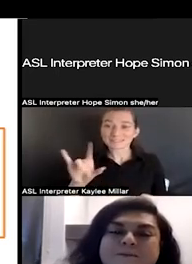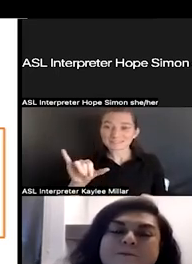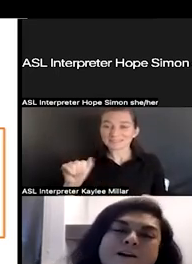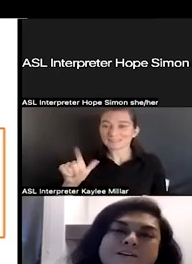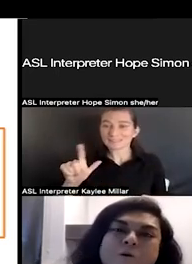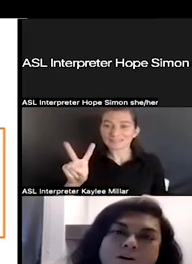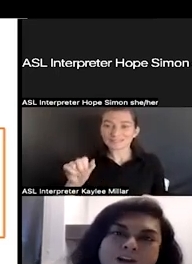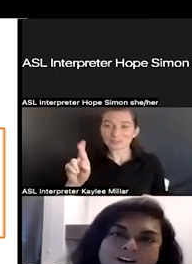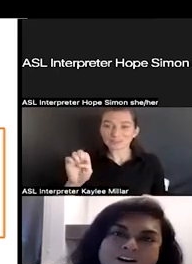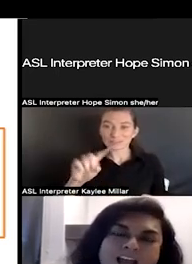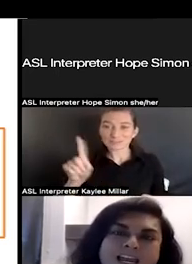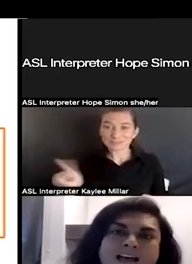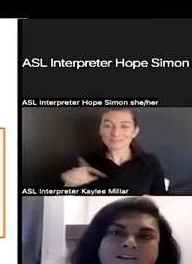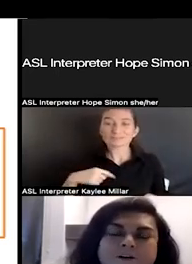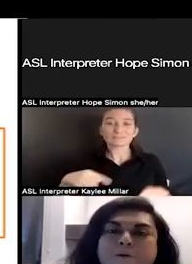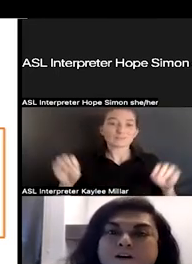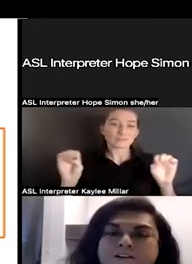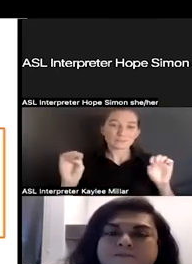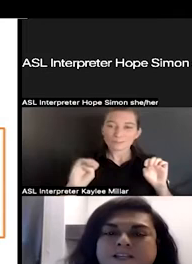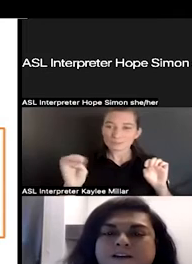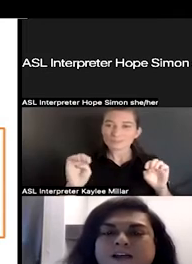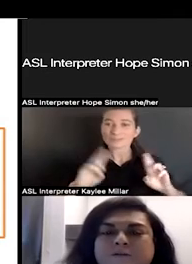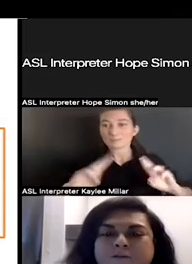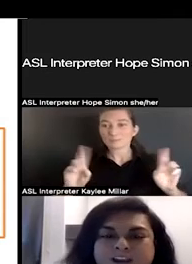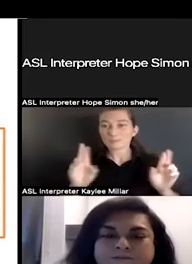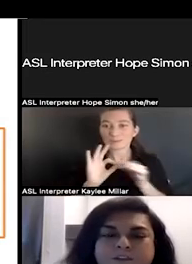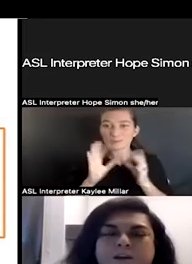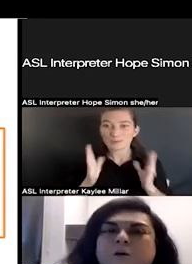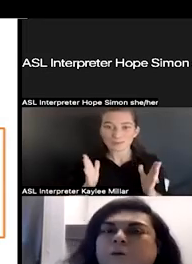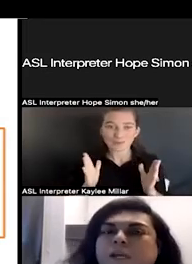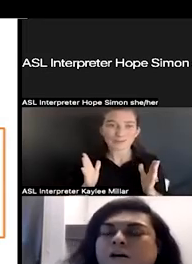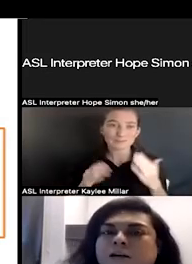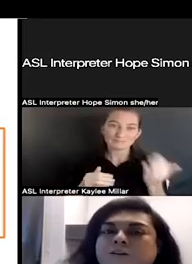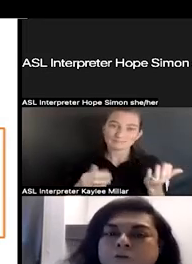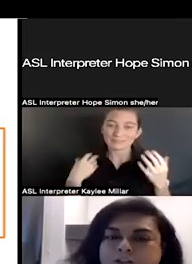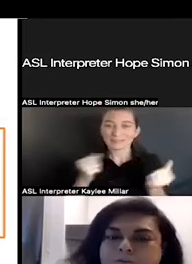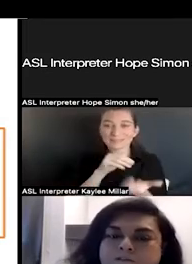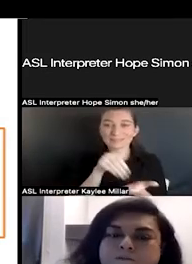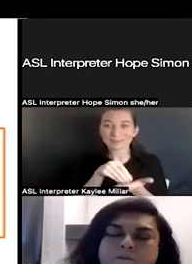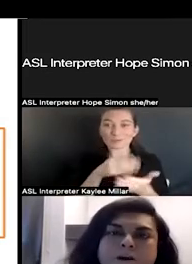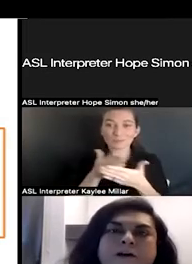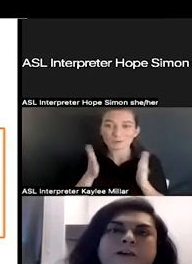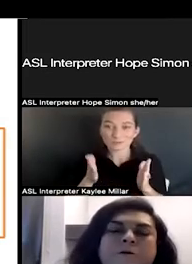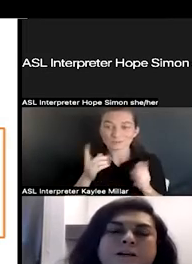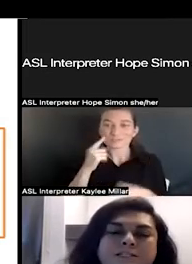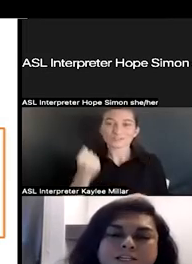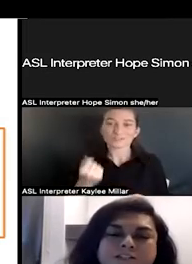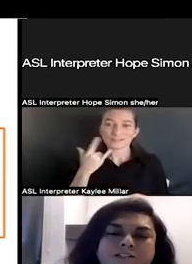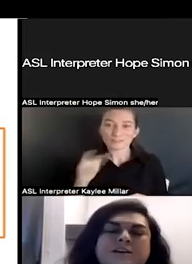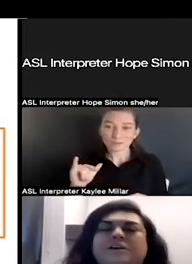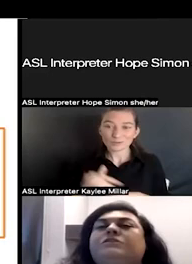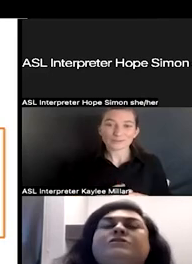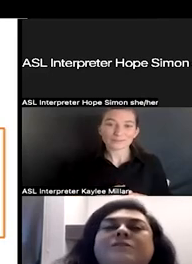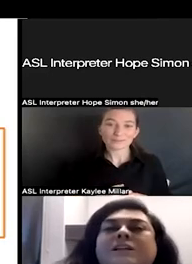Emergency Preparedness Coordinator at Health Center Partners of Southern California. We are a consortium of primary healthcare